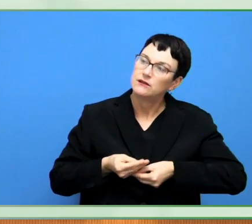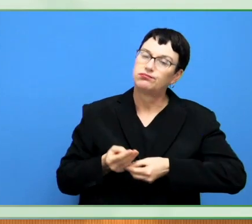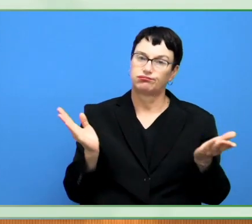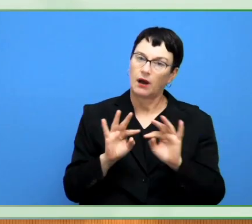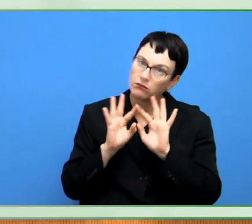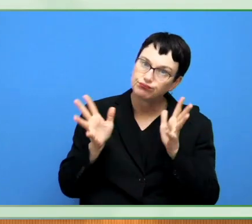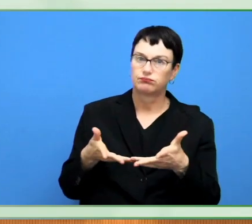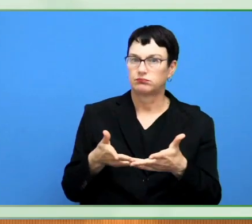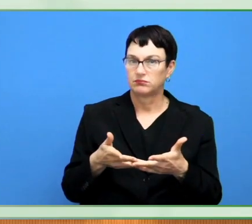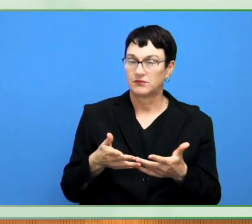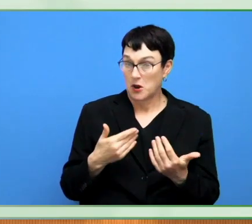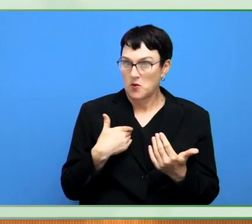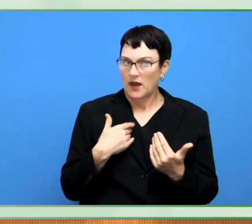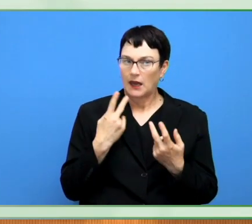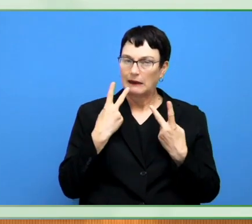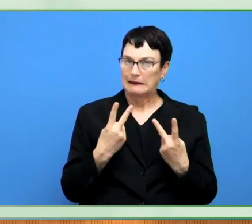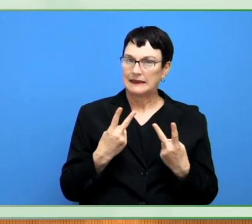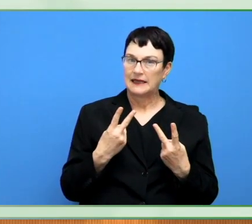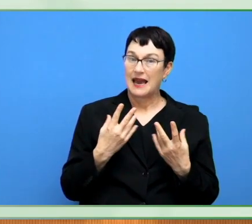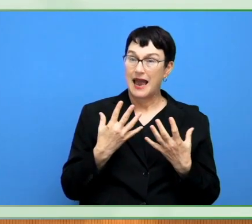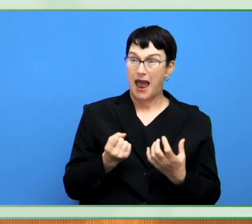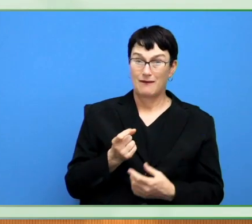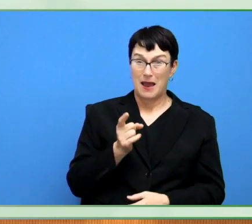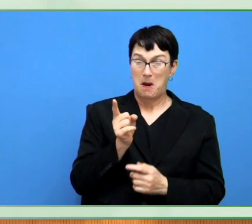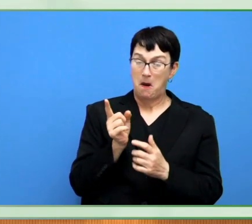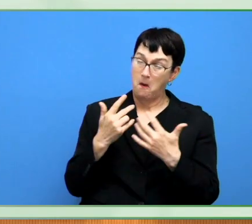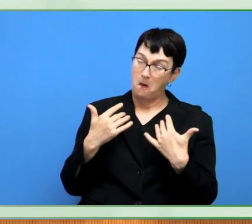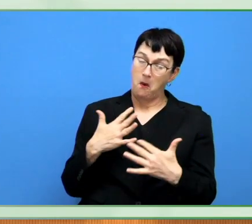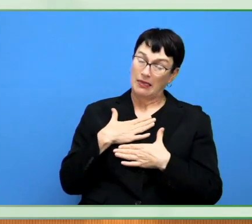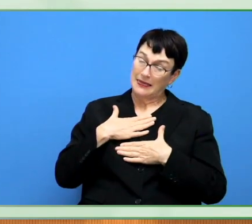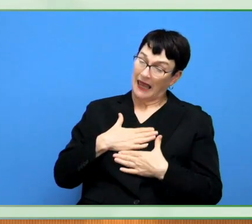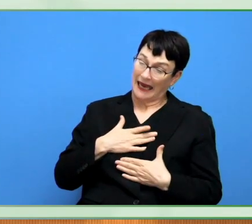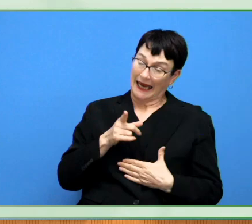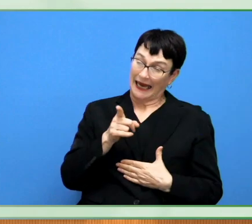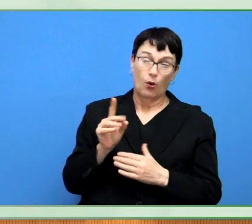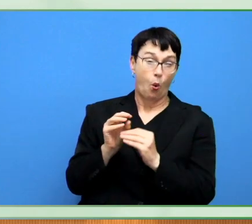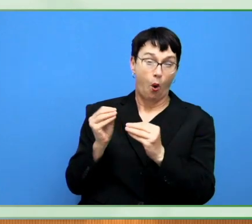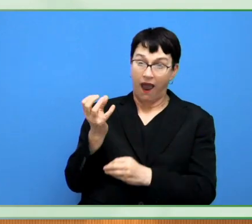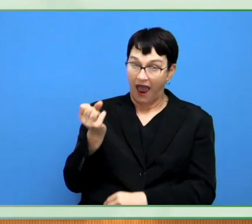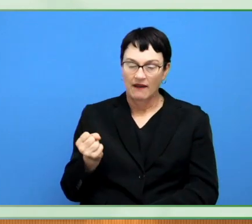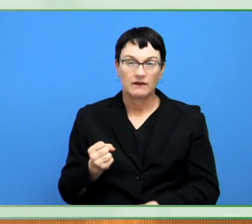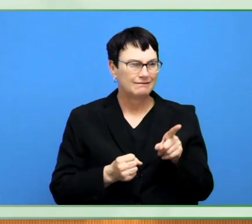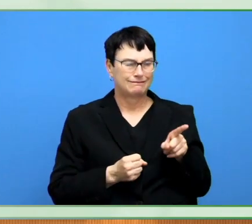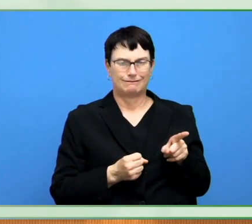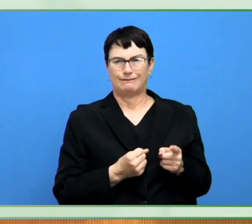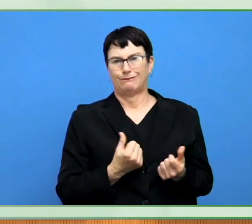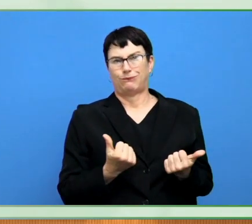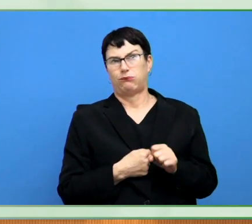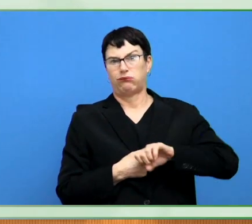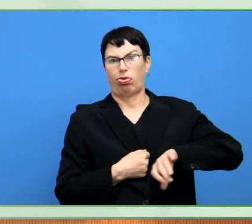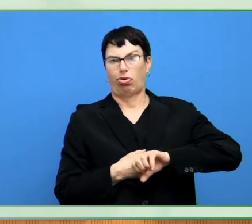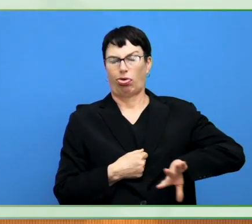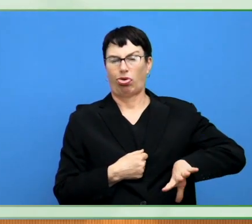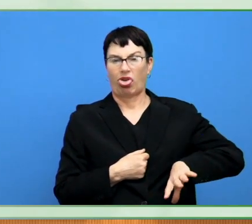supply and the tremendous need for it all over the world. How do we do that? Our operation